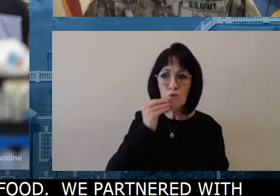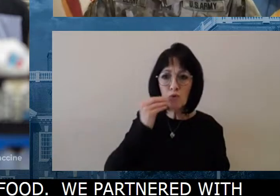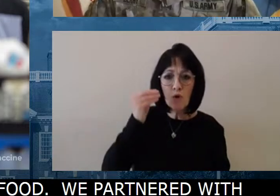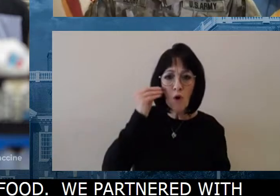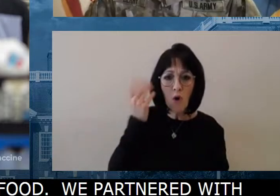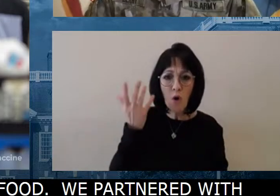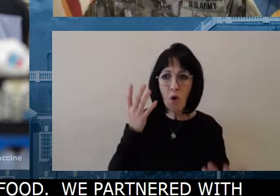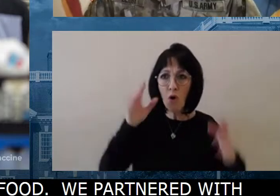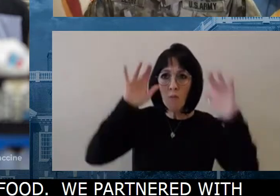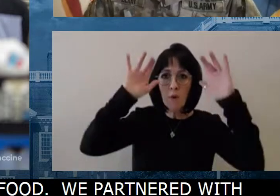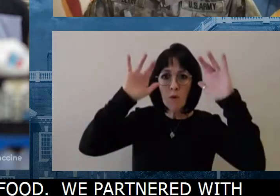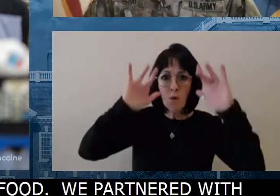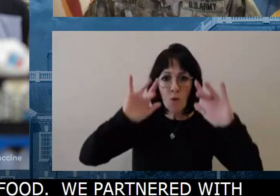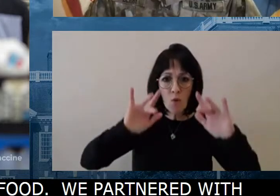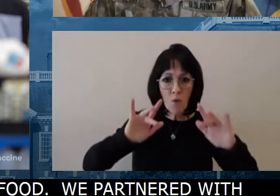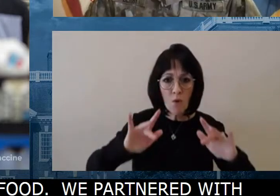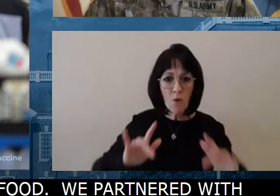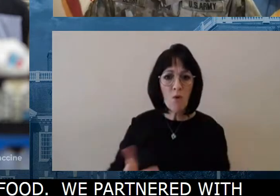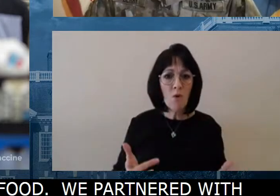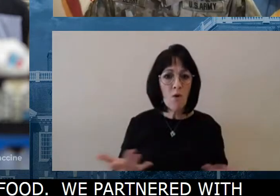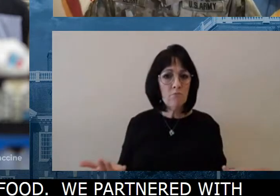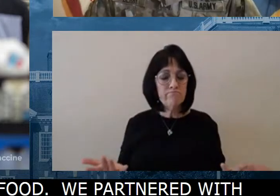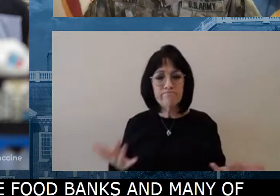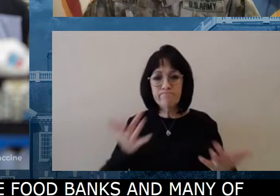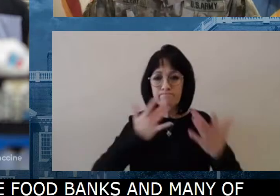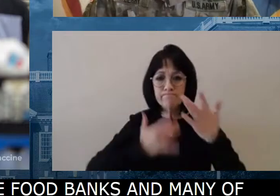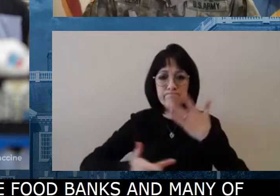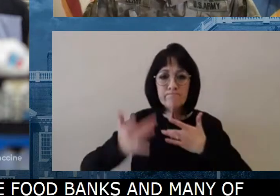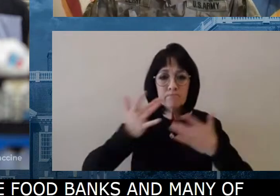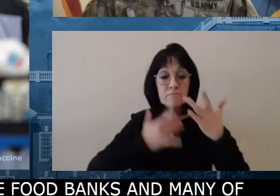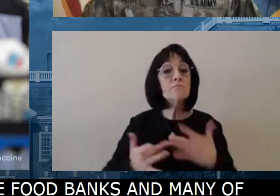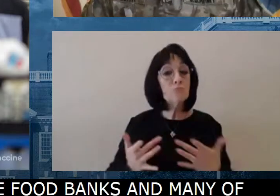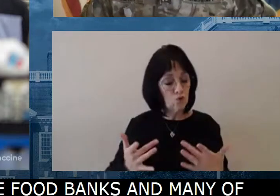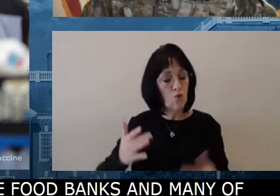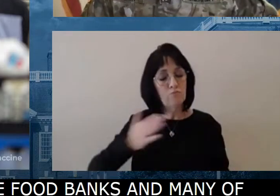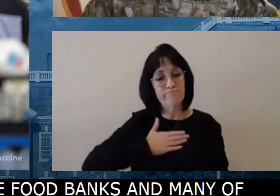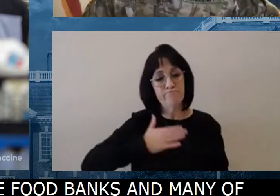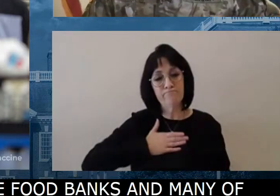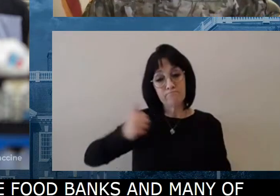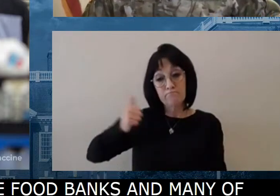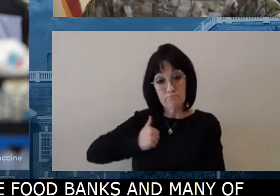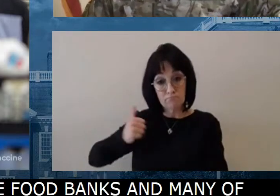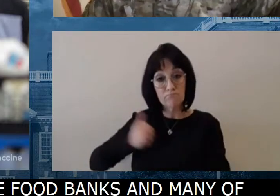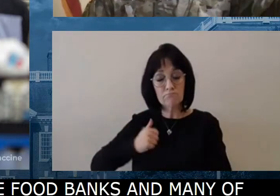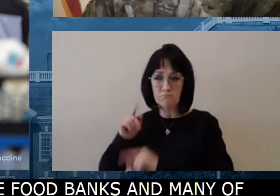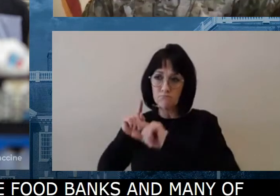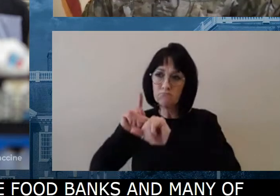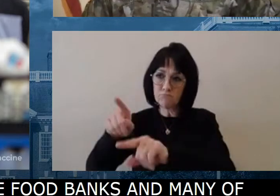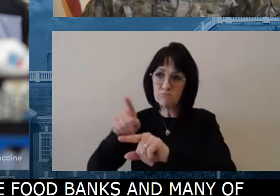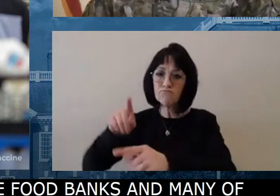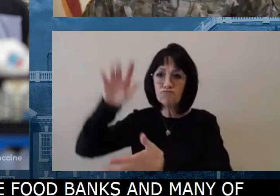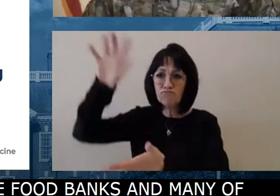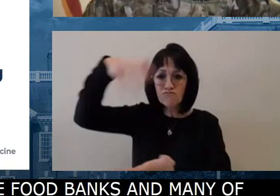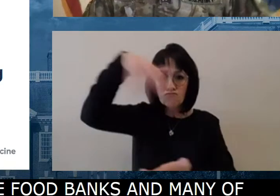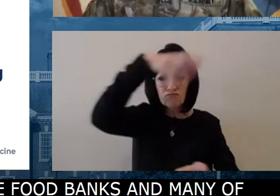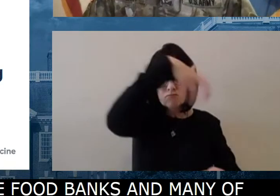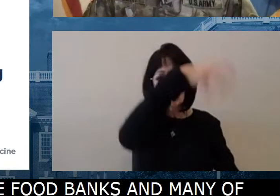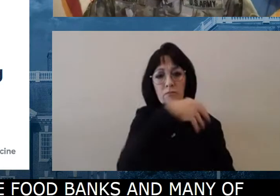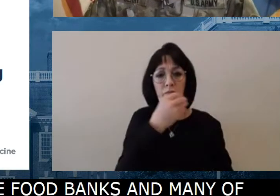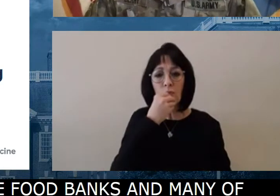make sure that our citizens were able to get the proper nutrition that they needed. And then on the next